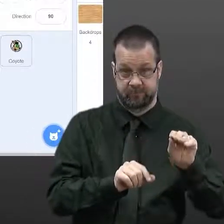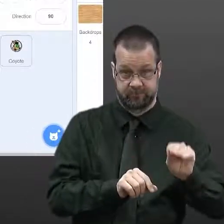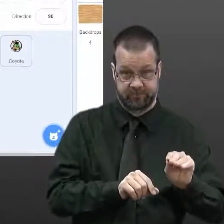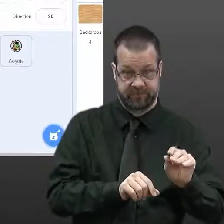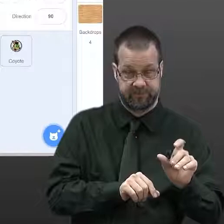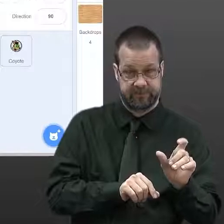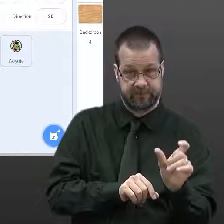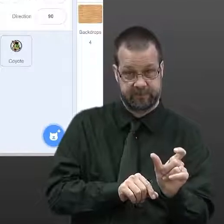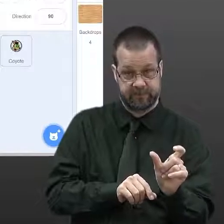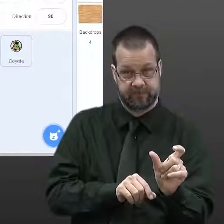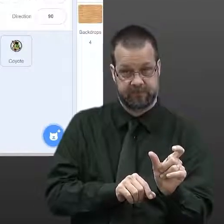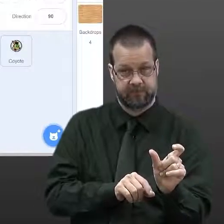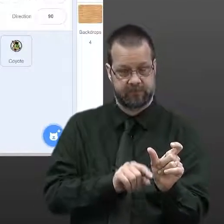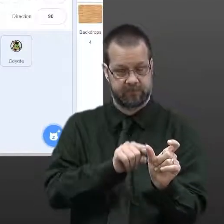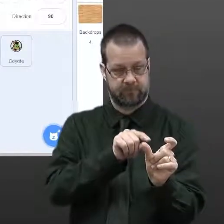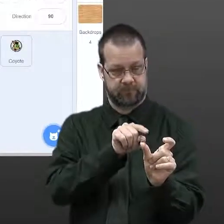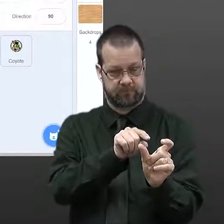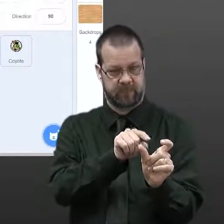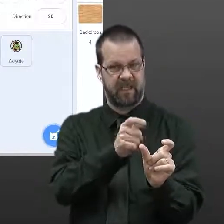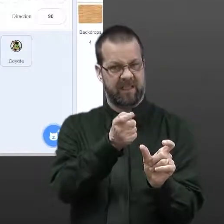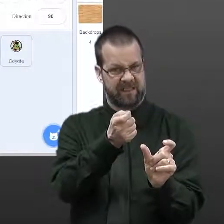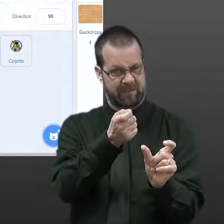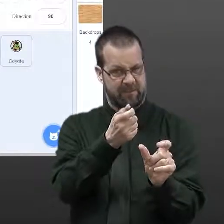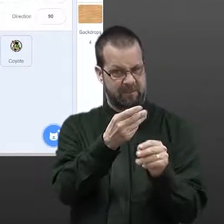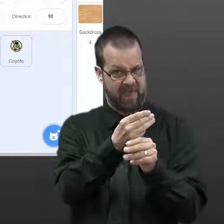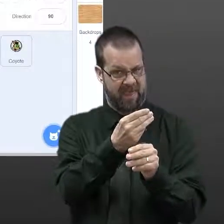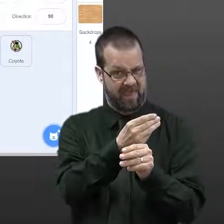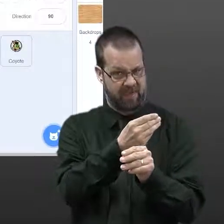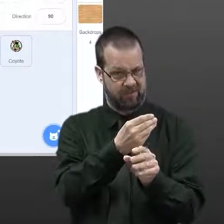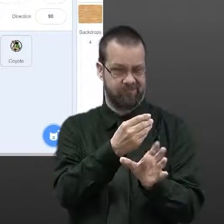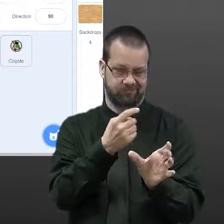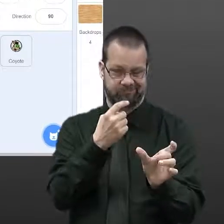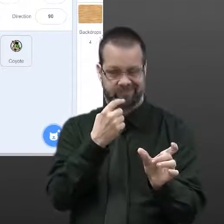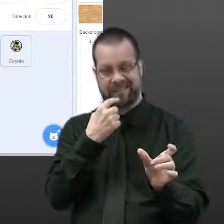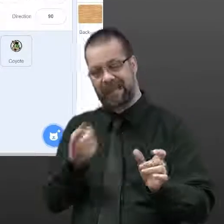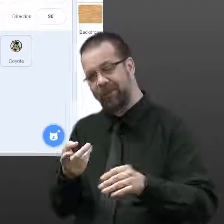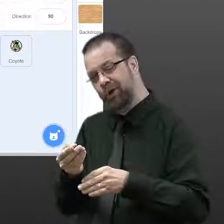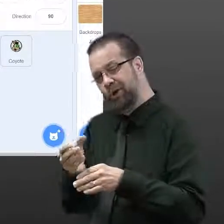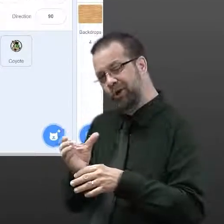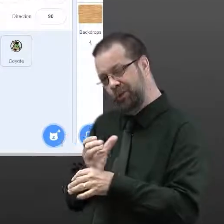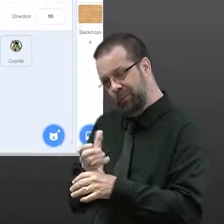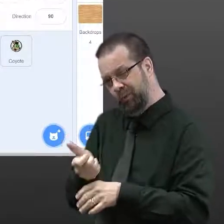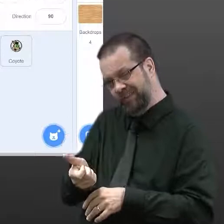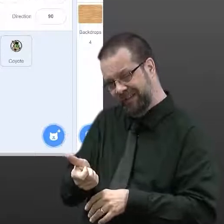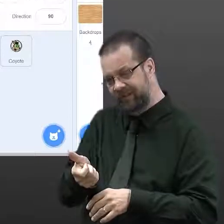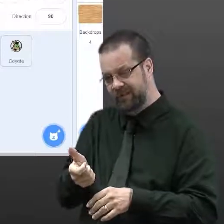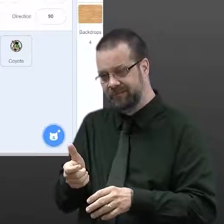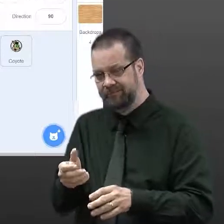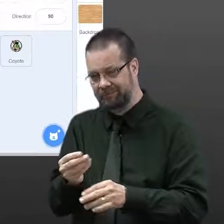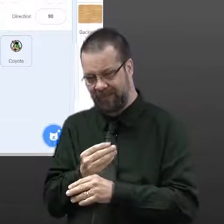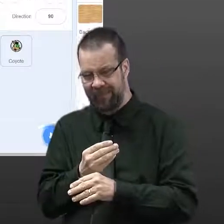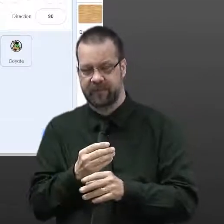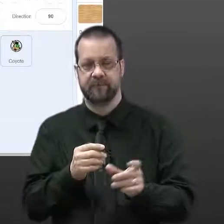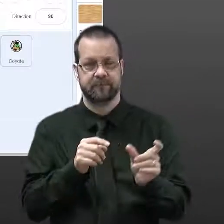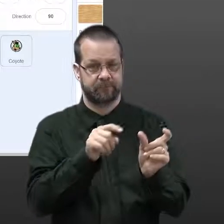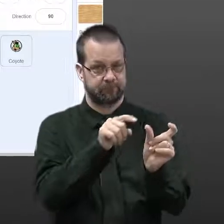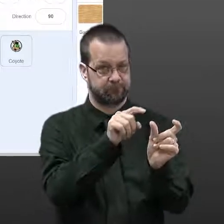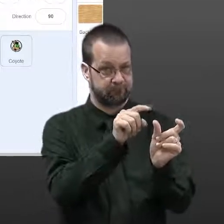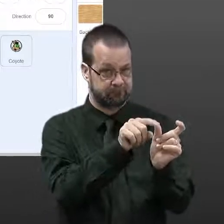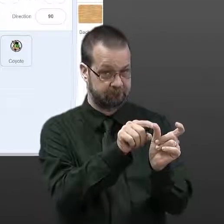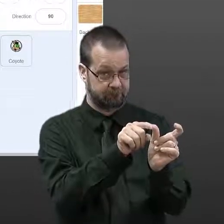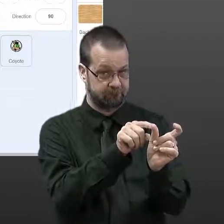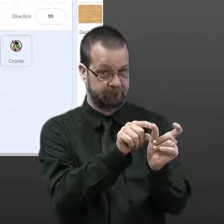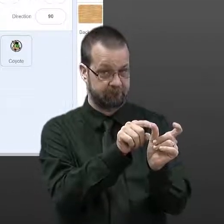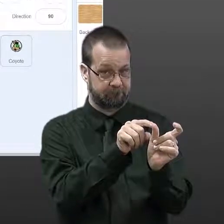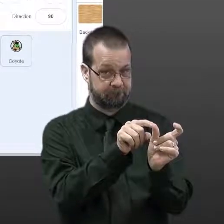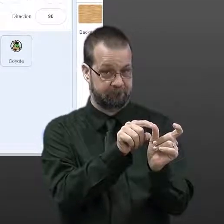side, we are going to do a little bit of math, or tell the computer to do a little bit of math. We don't actually have to do much of it.